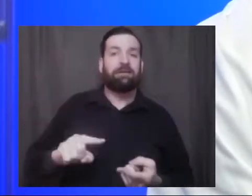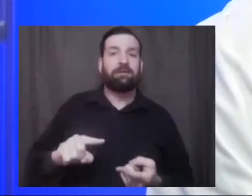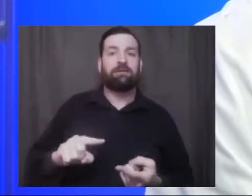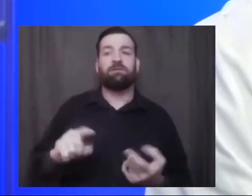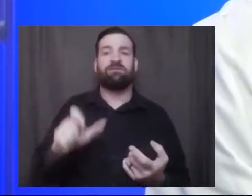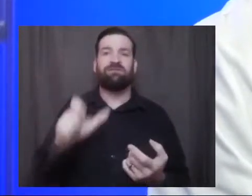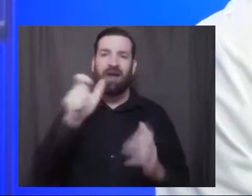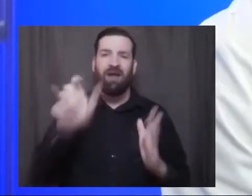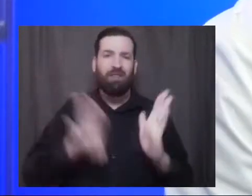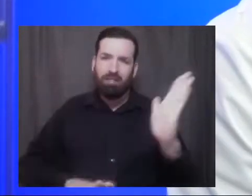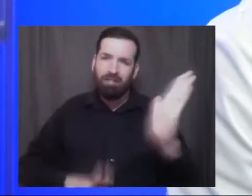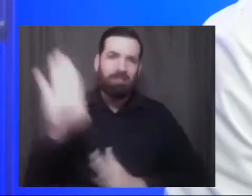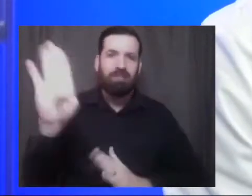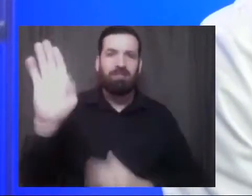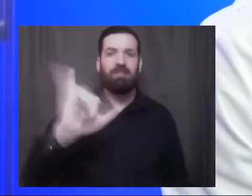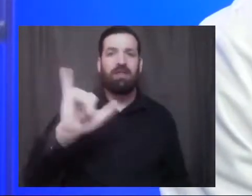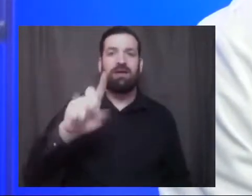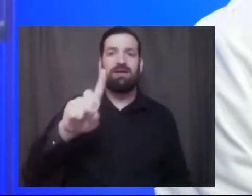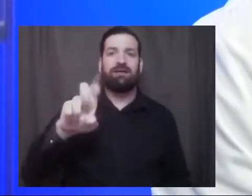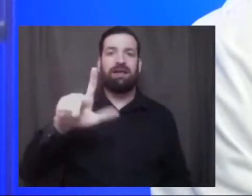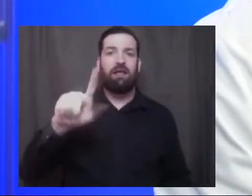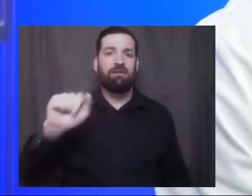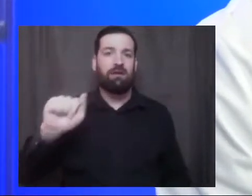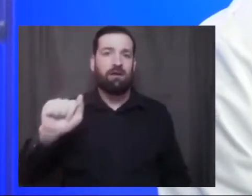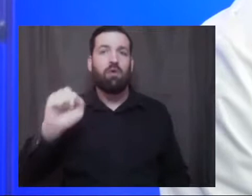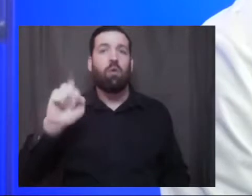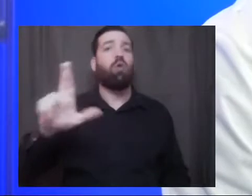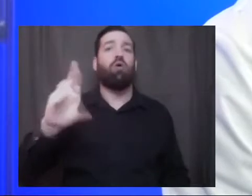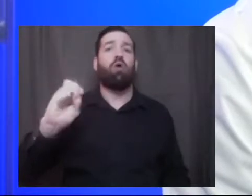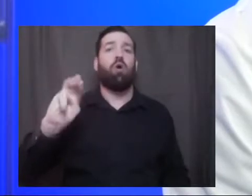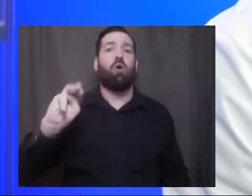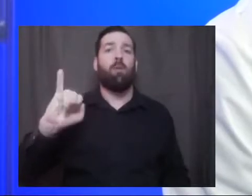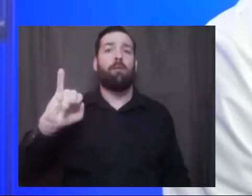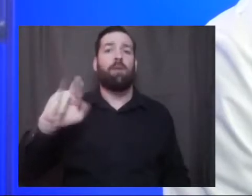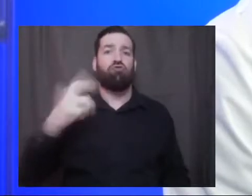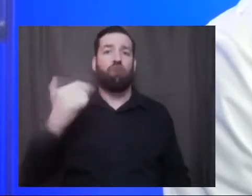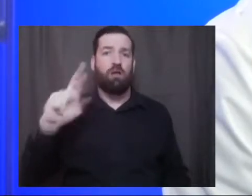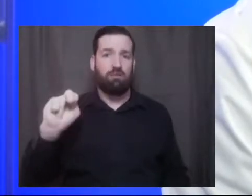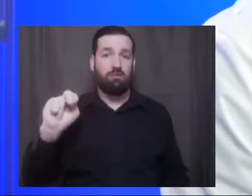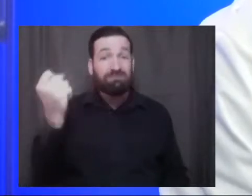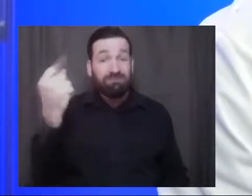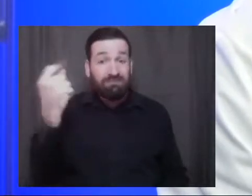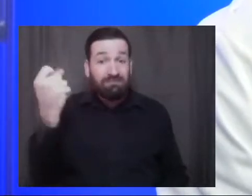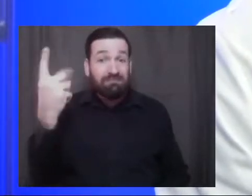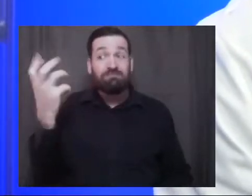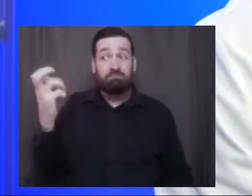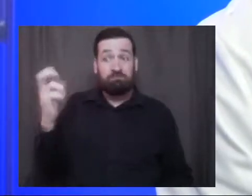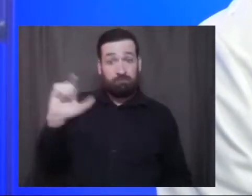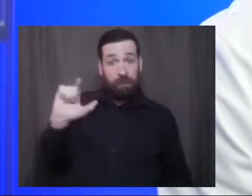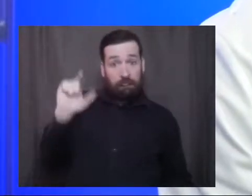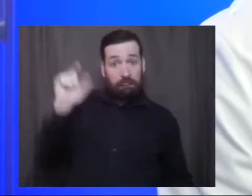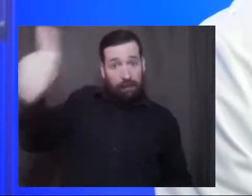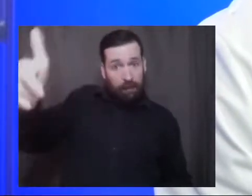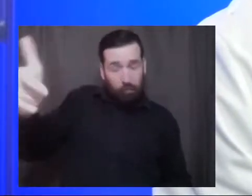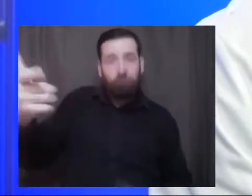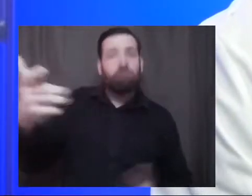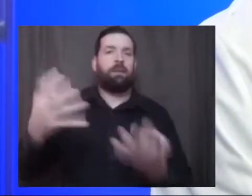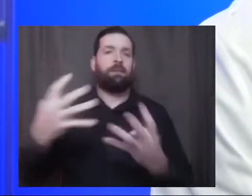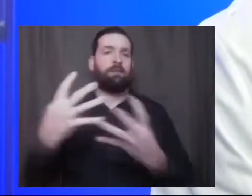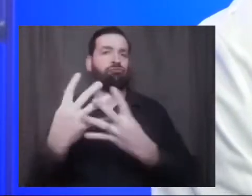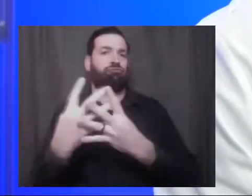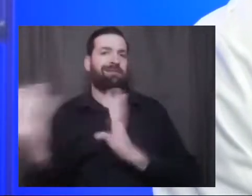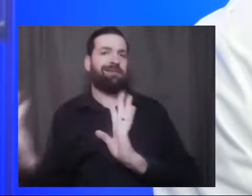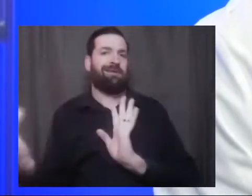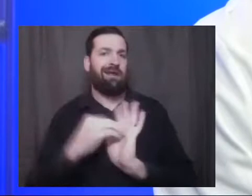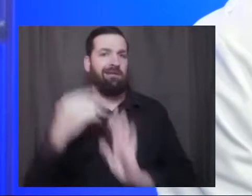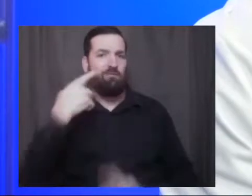with the Delta and Omicron surge. So there are various reasons. Now we may pivot back to going to screening with PCR for every